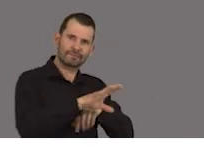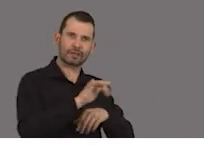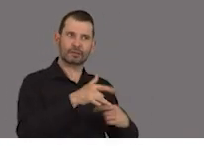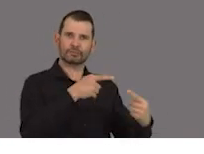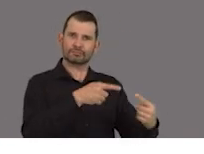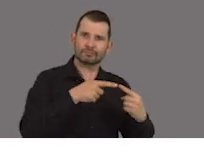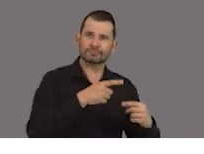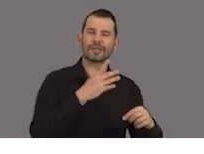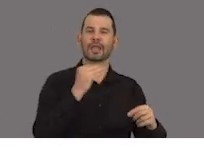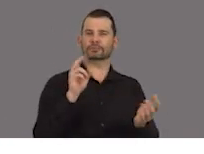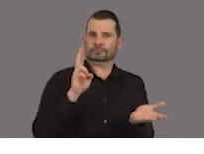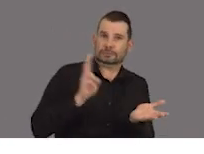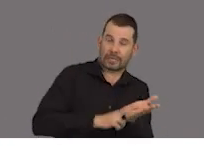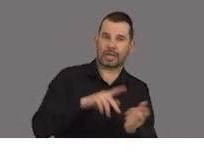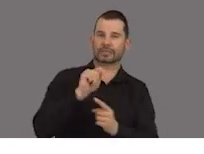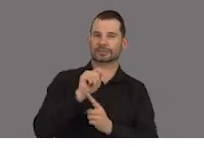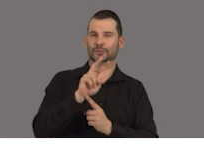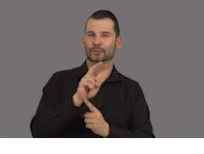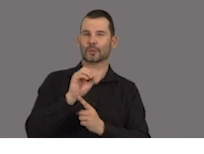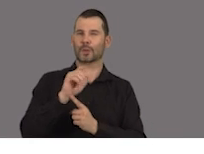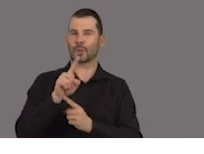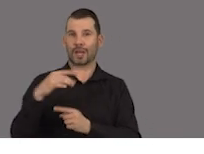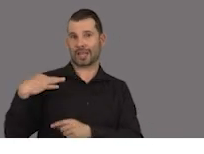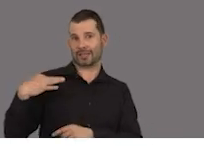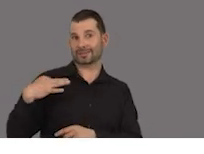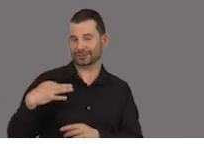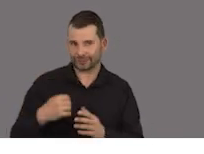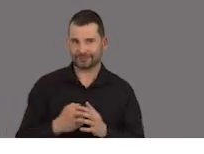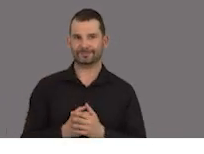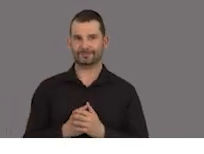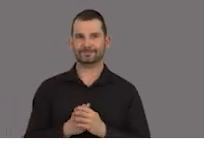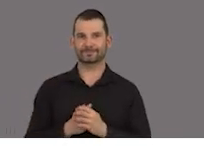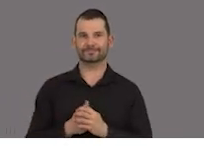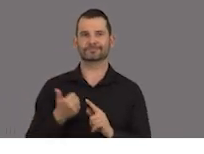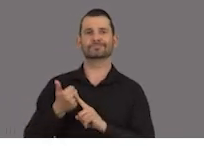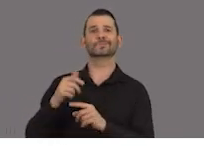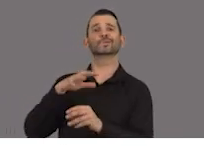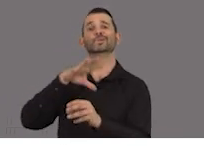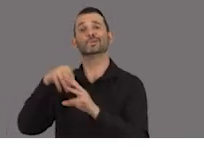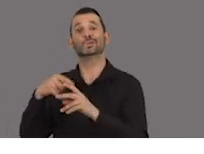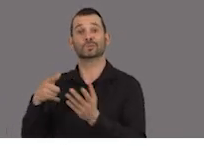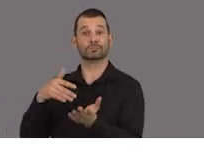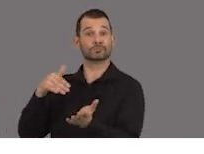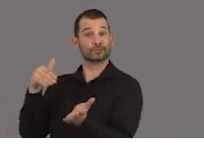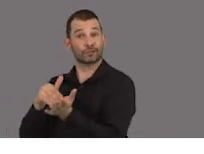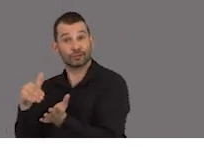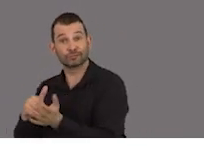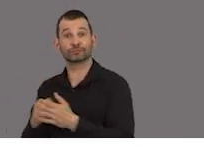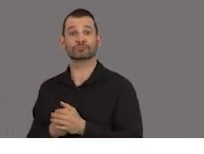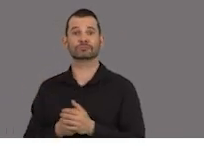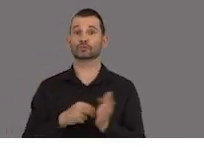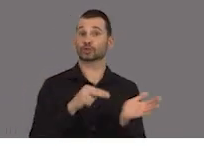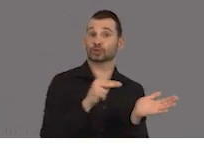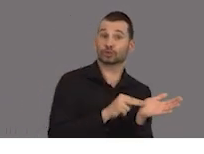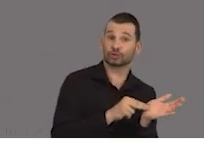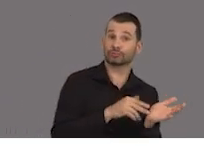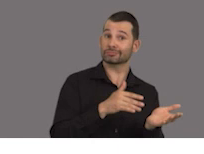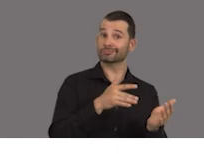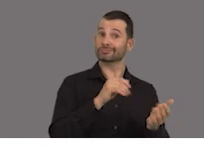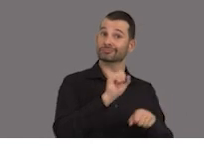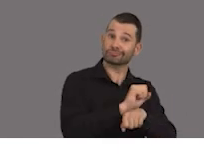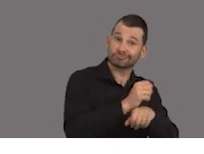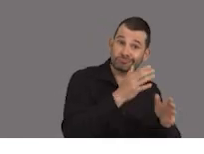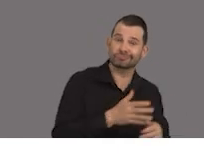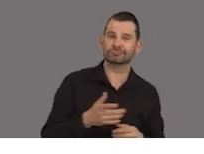of an impairment, and sign the T2201 application. These practitioners include doctors,